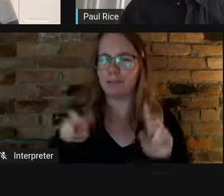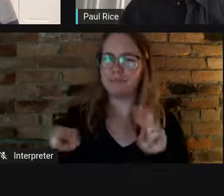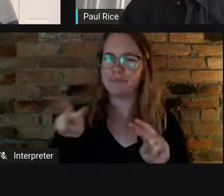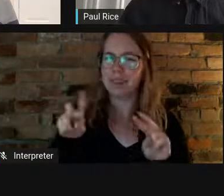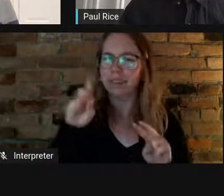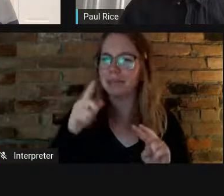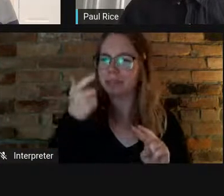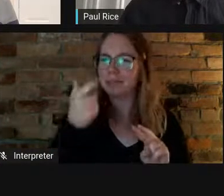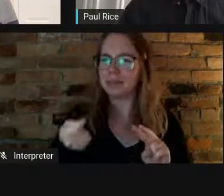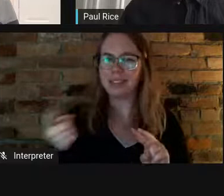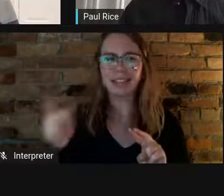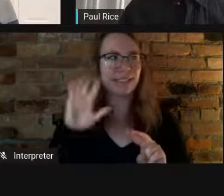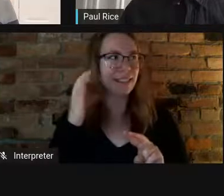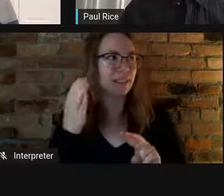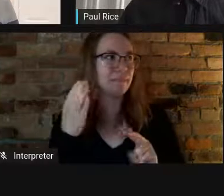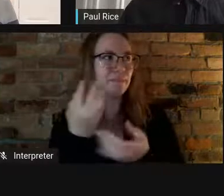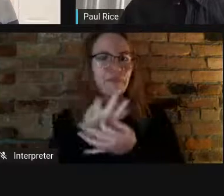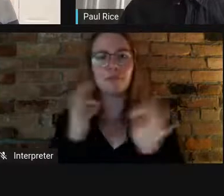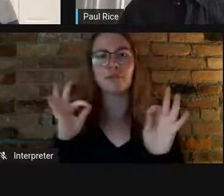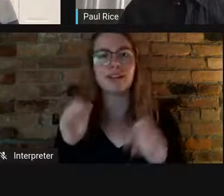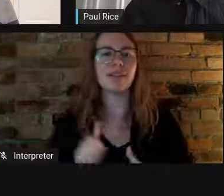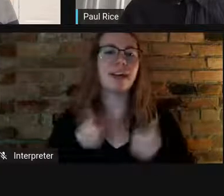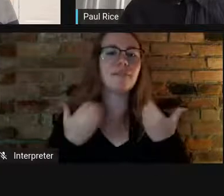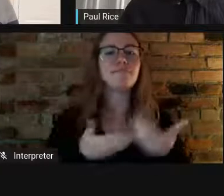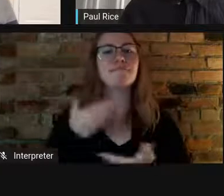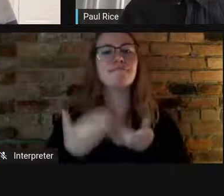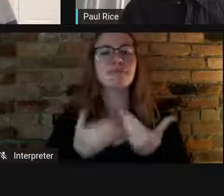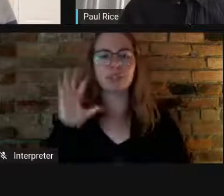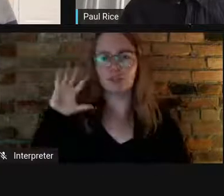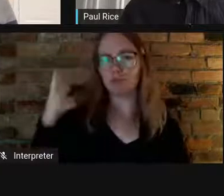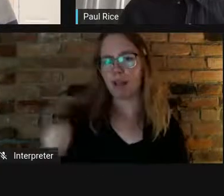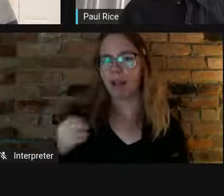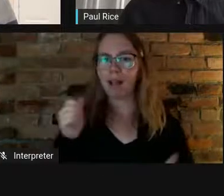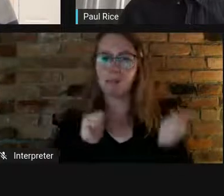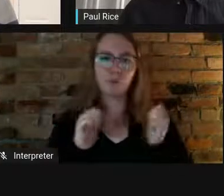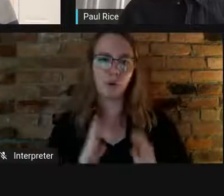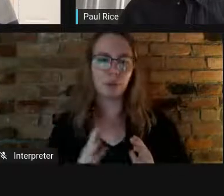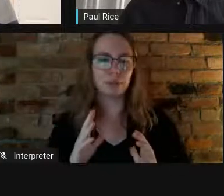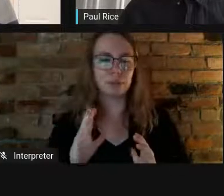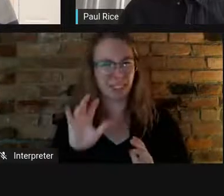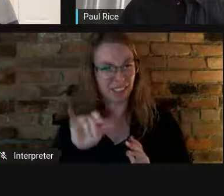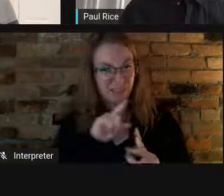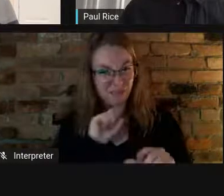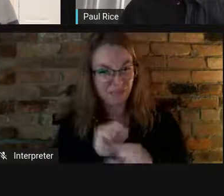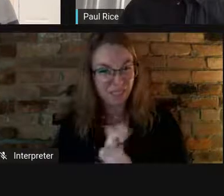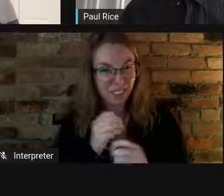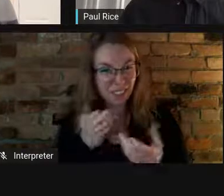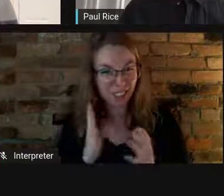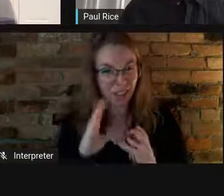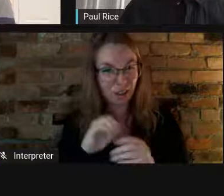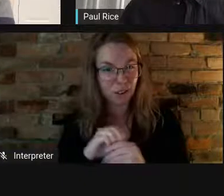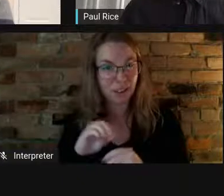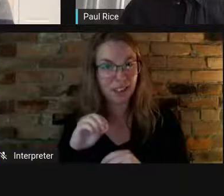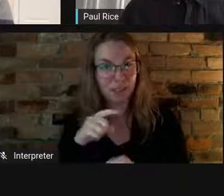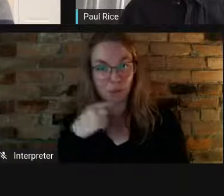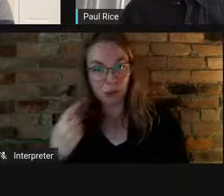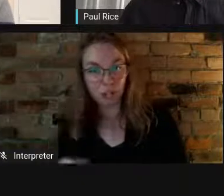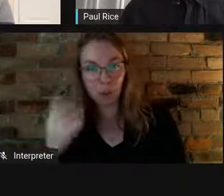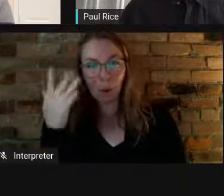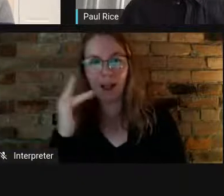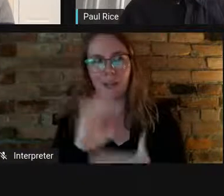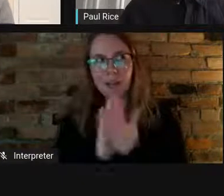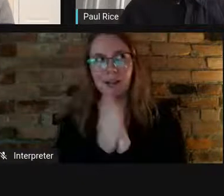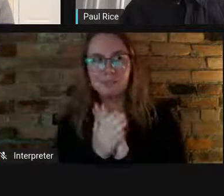drag performers or as artists. Is that allowed in Russia because it's considered your craft and